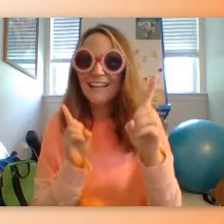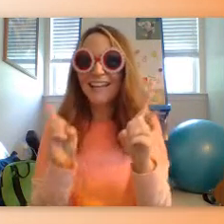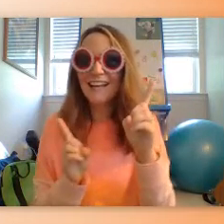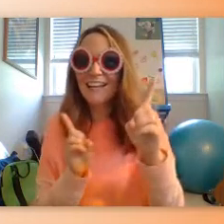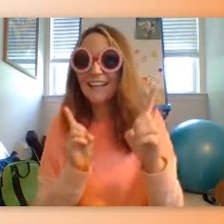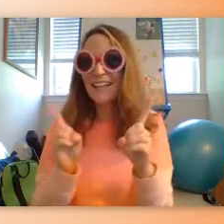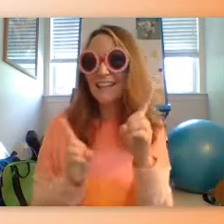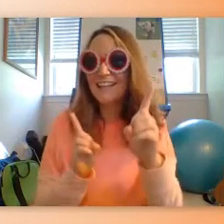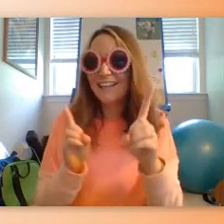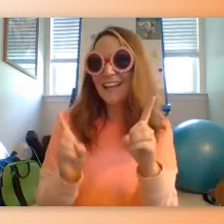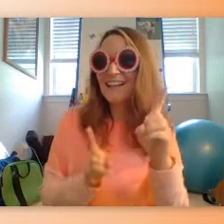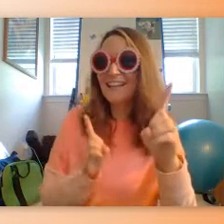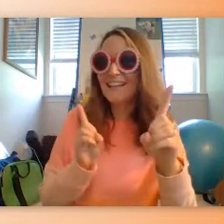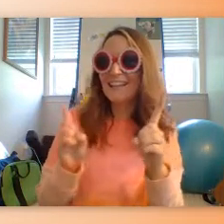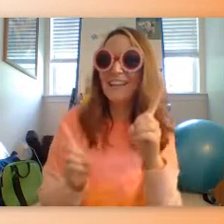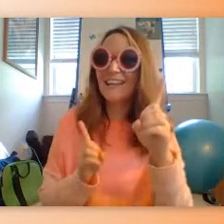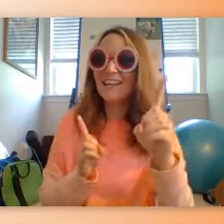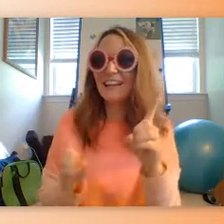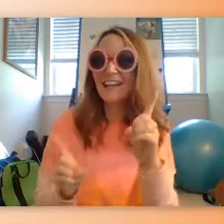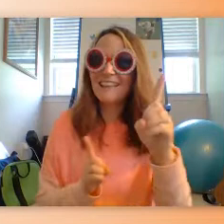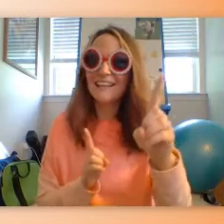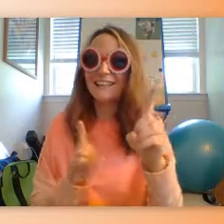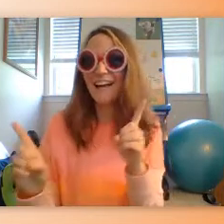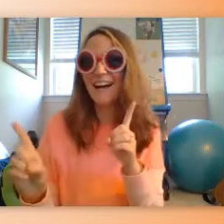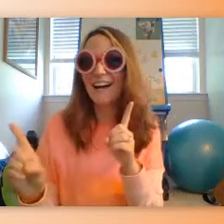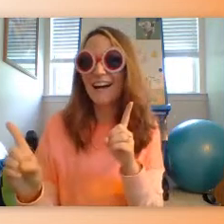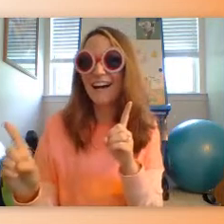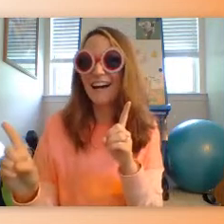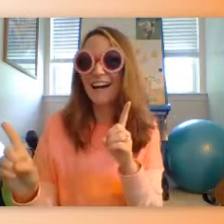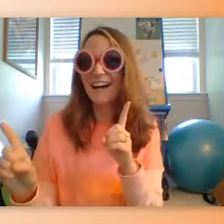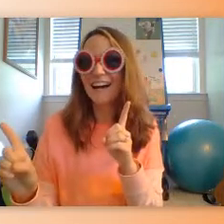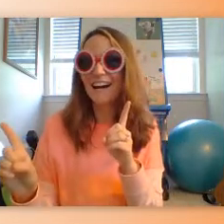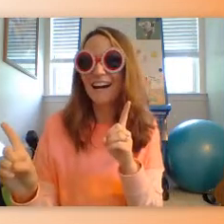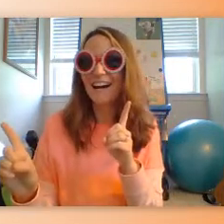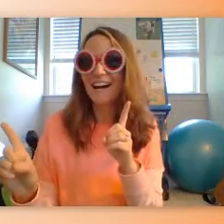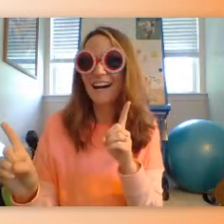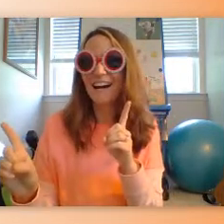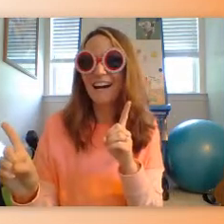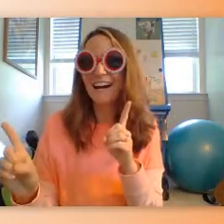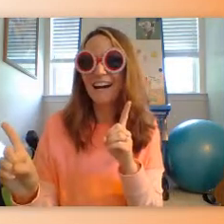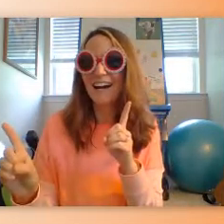la la la la la la la la la la la la la la la.